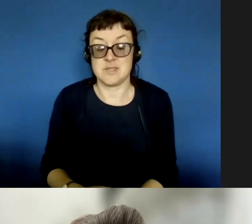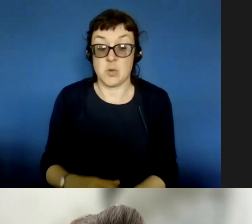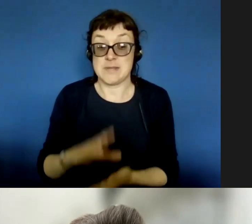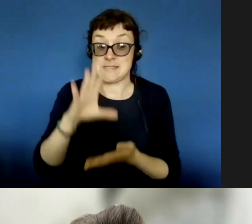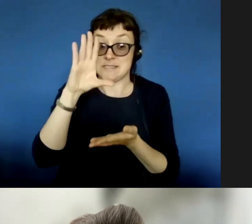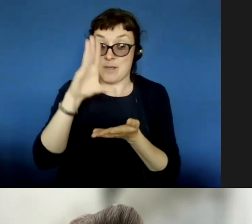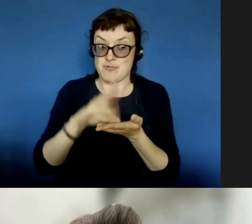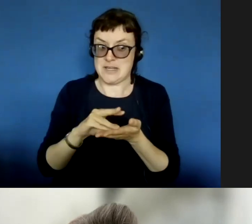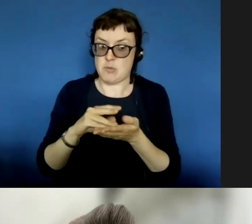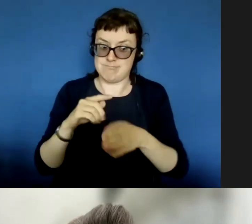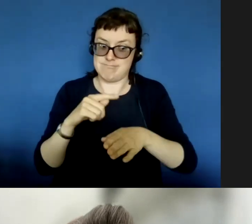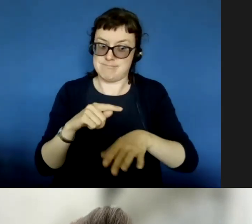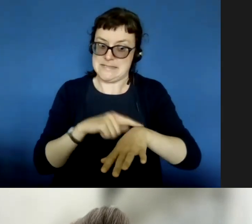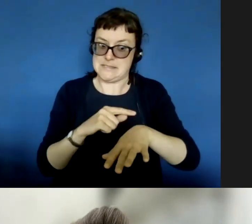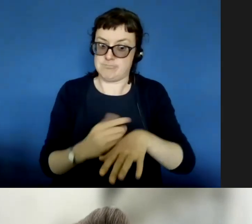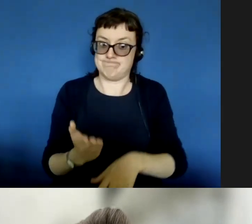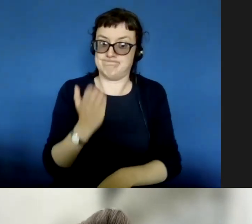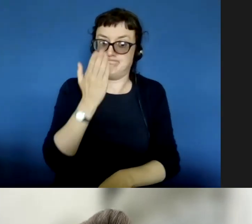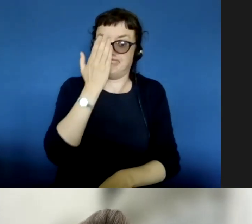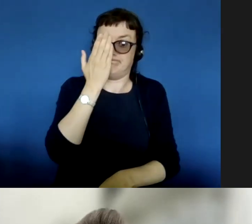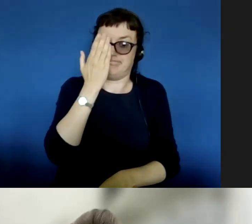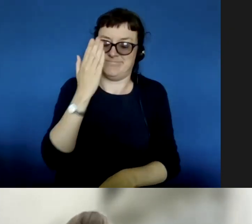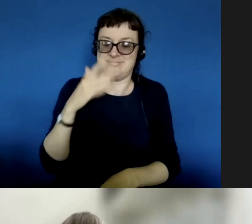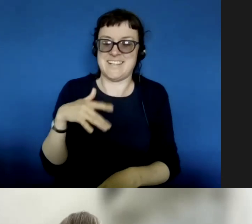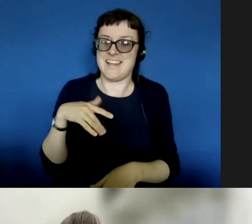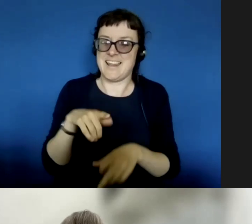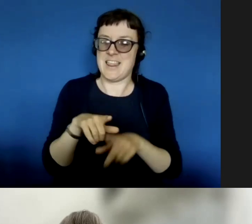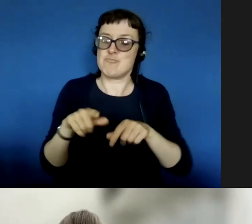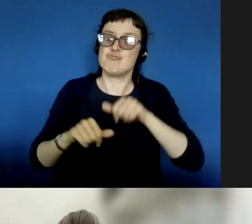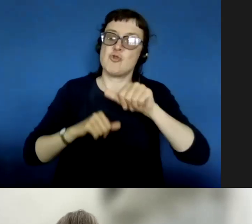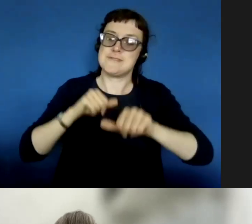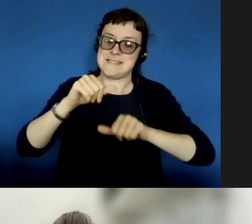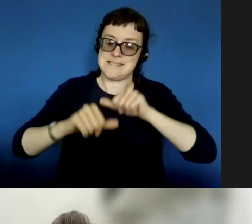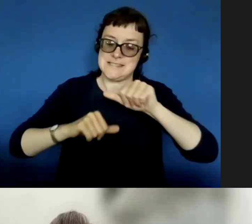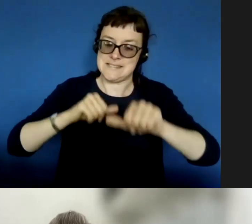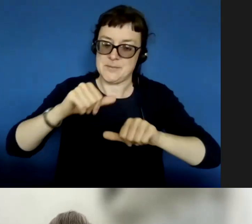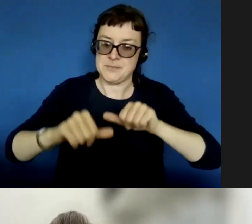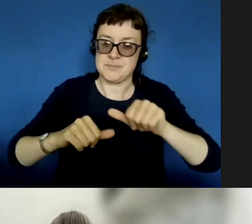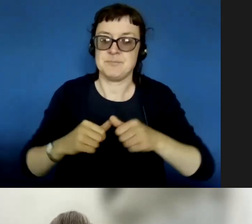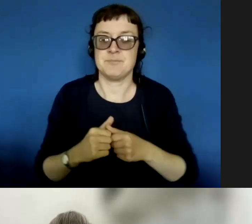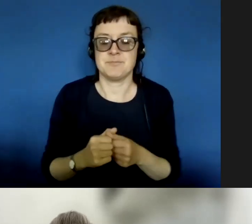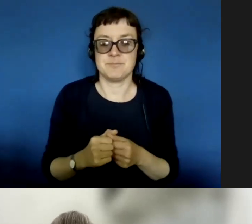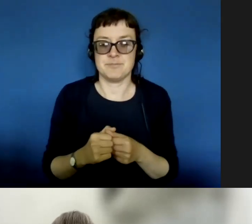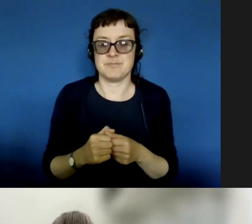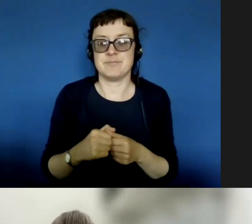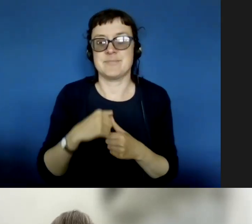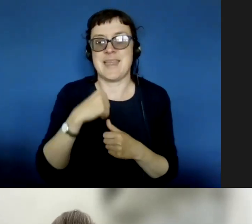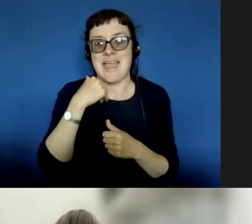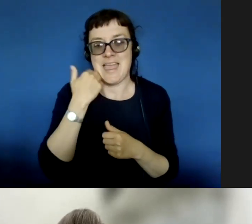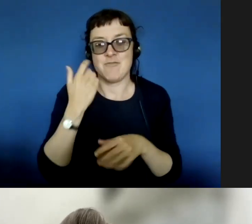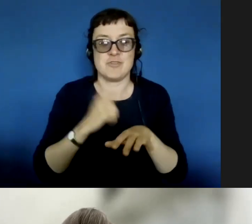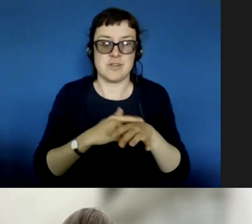I think we're at the end of our time now, it was kind of a process where you know, each